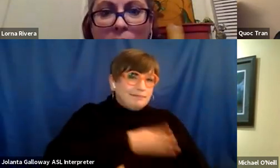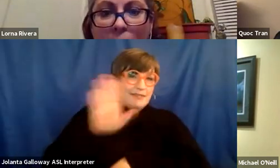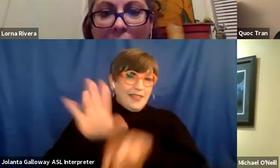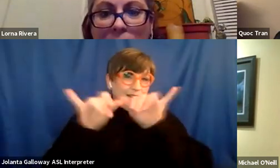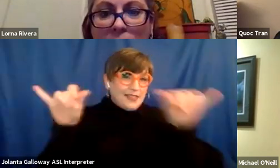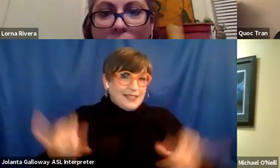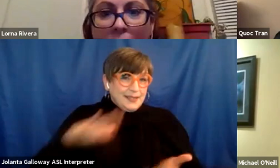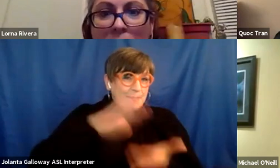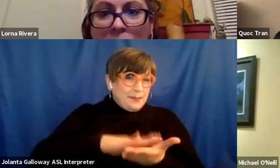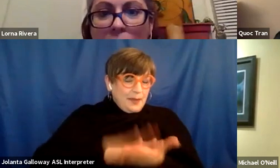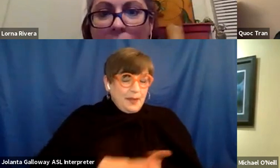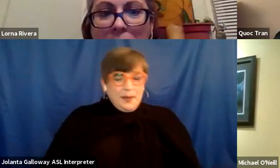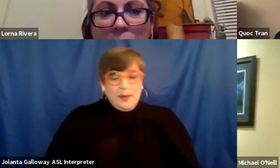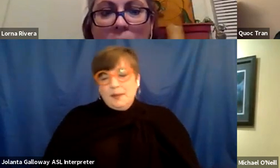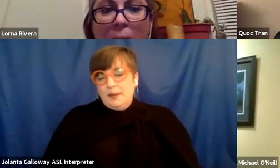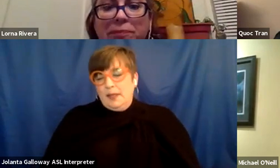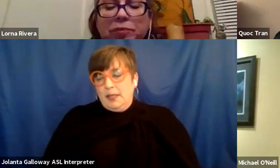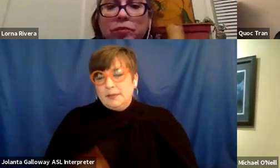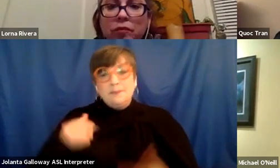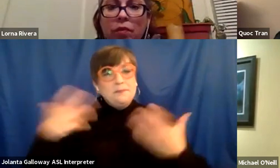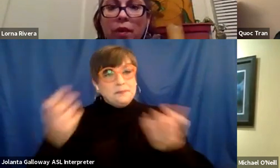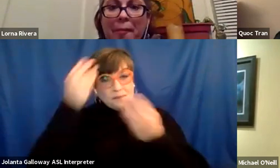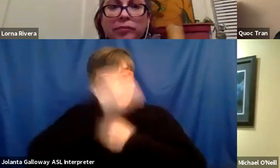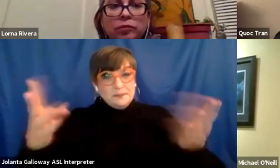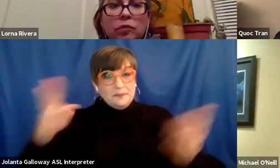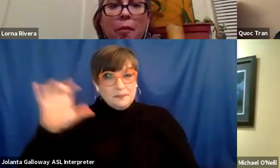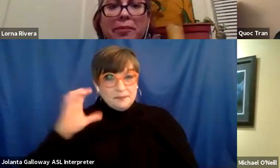I do want to let the public know that